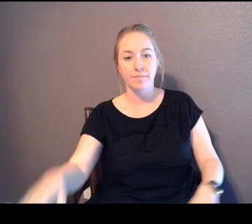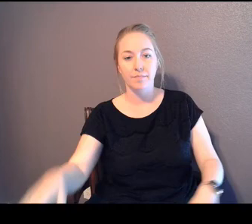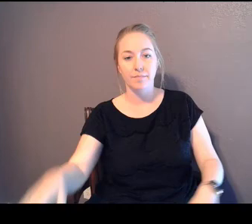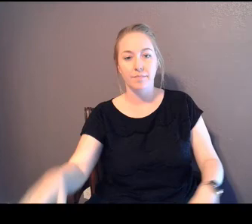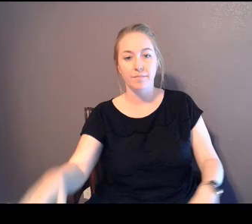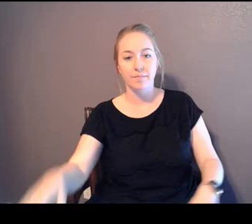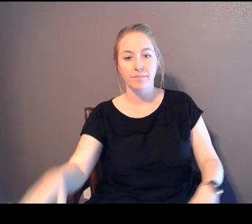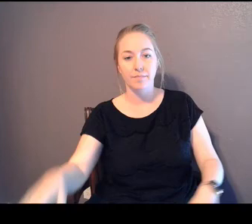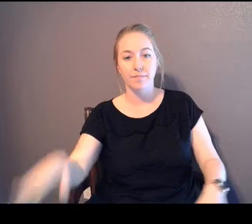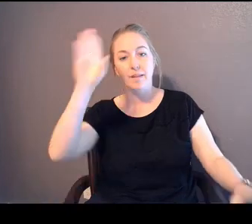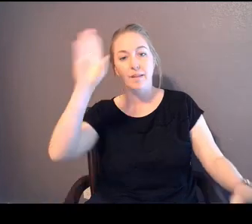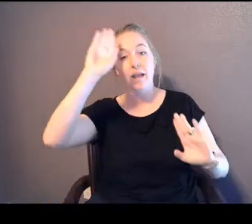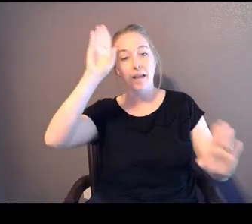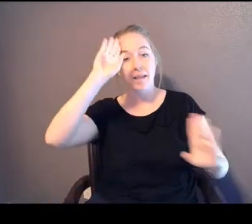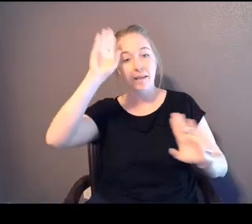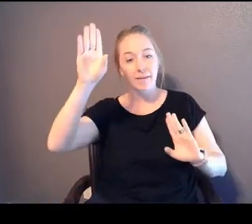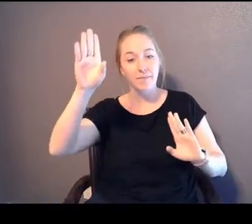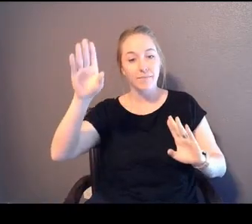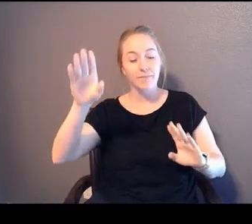Hi guys.